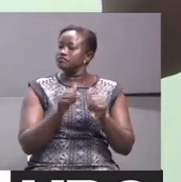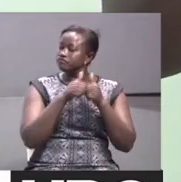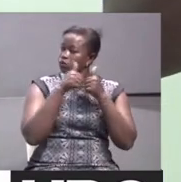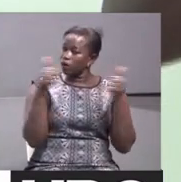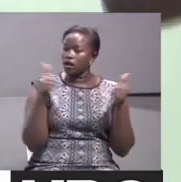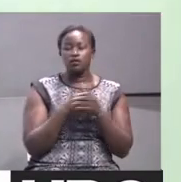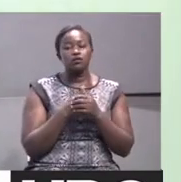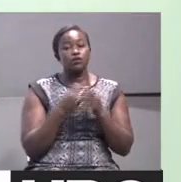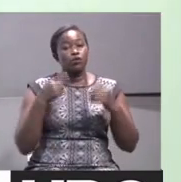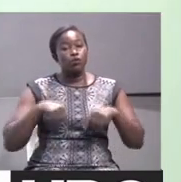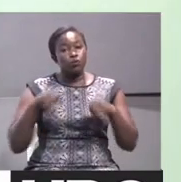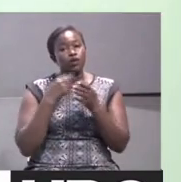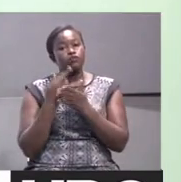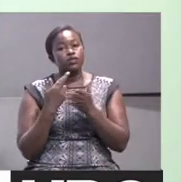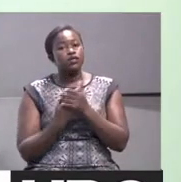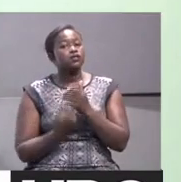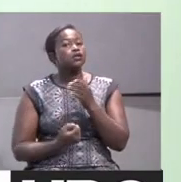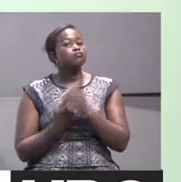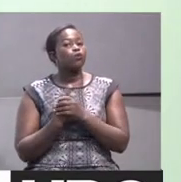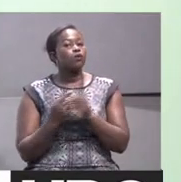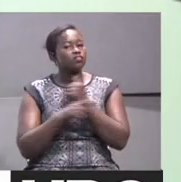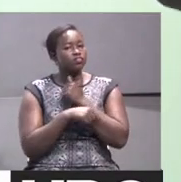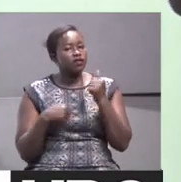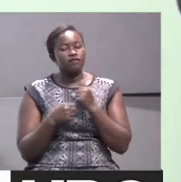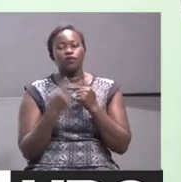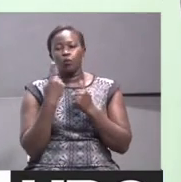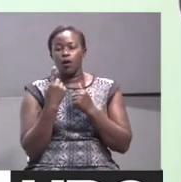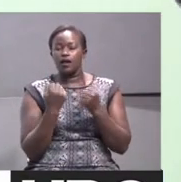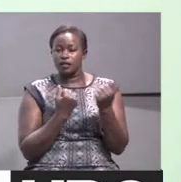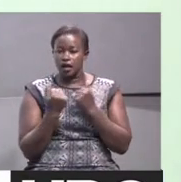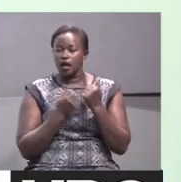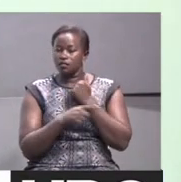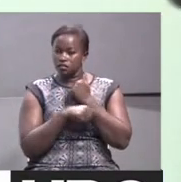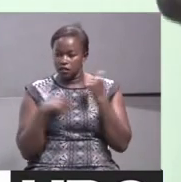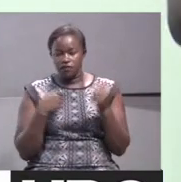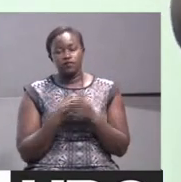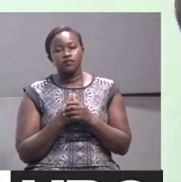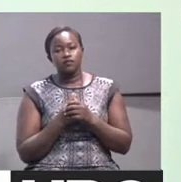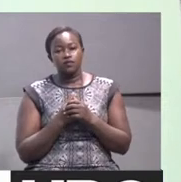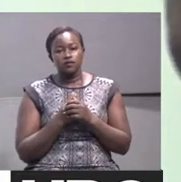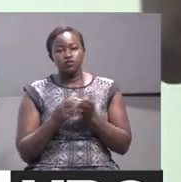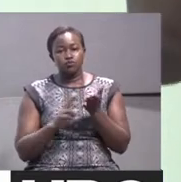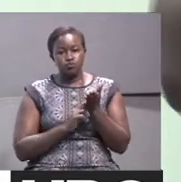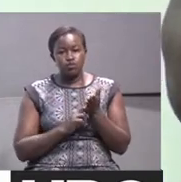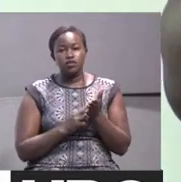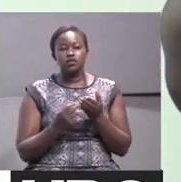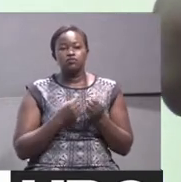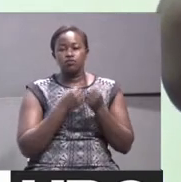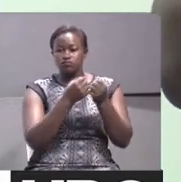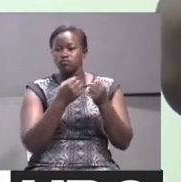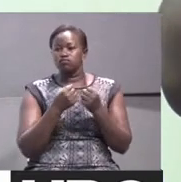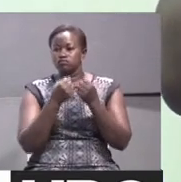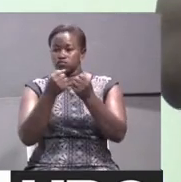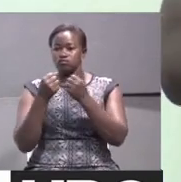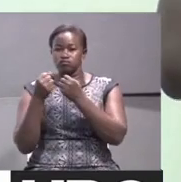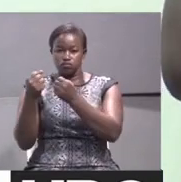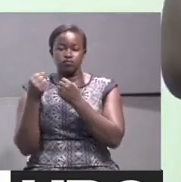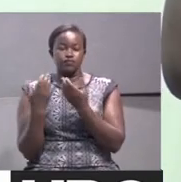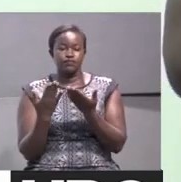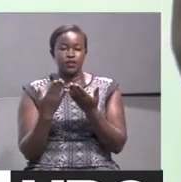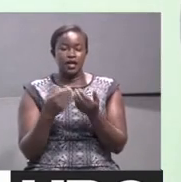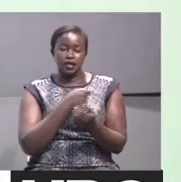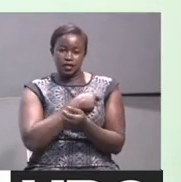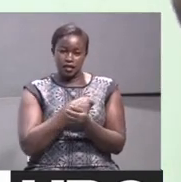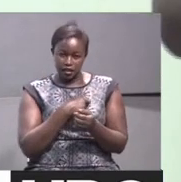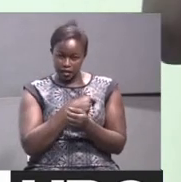we registered an incident of theft of one of the vehicles that was used in transportation of the